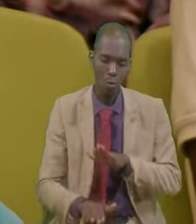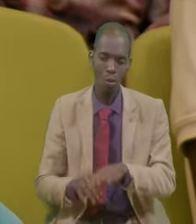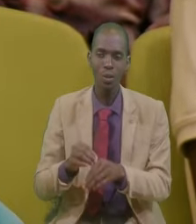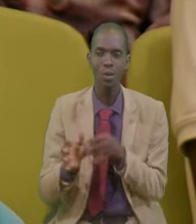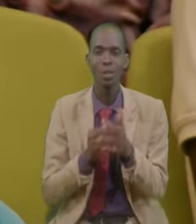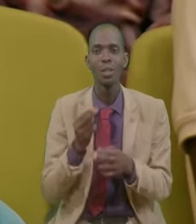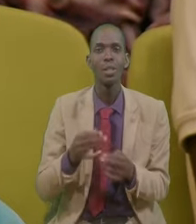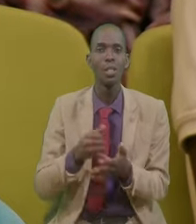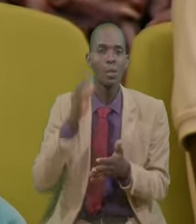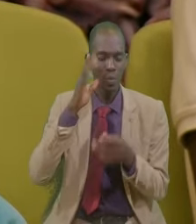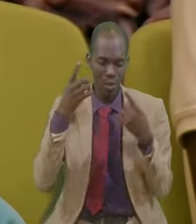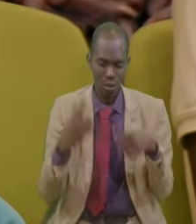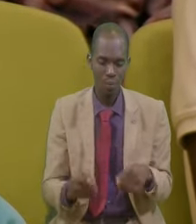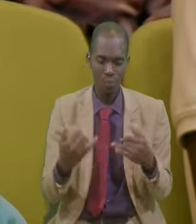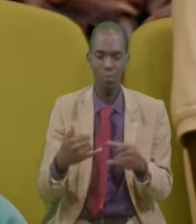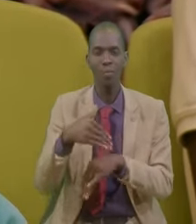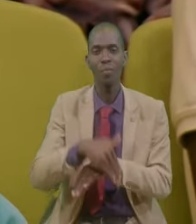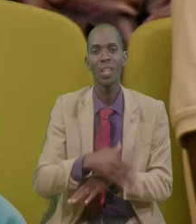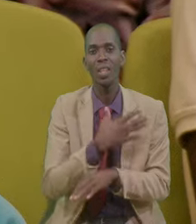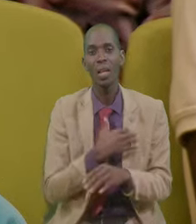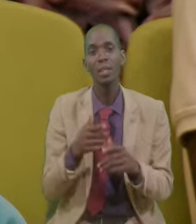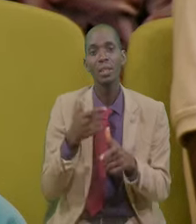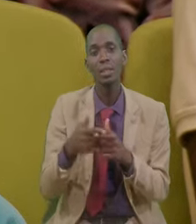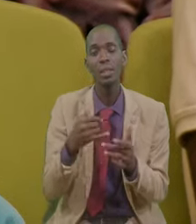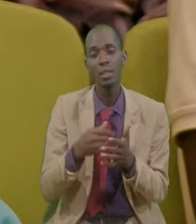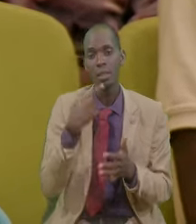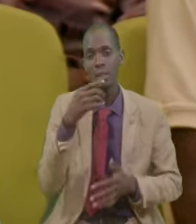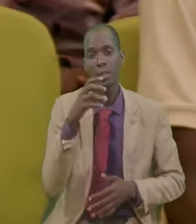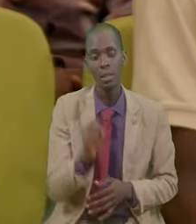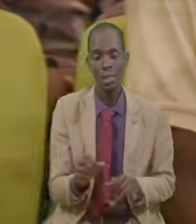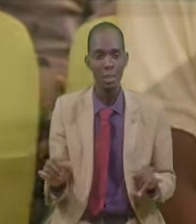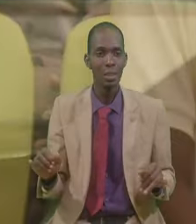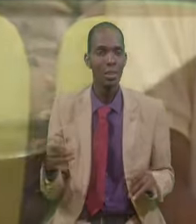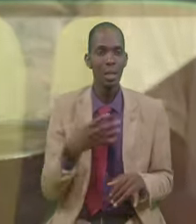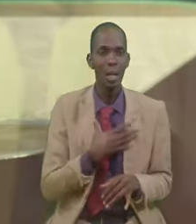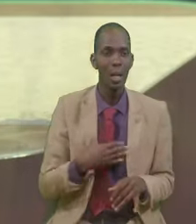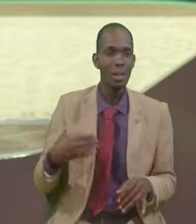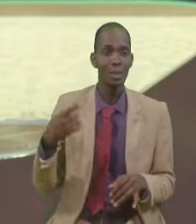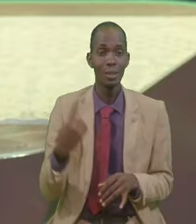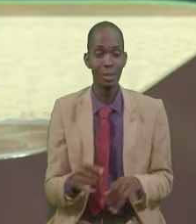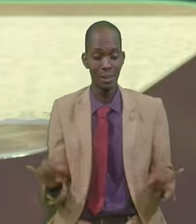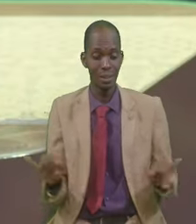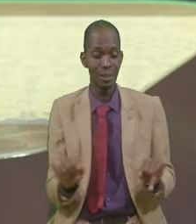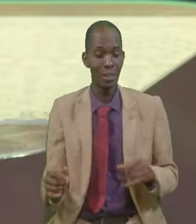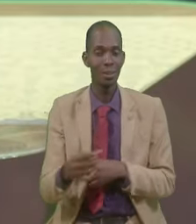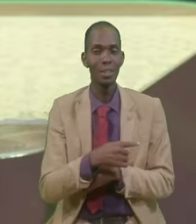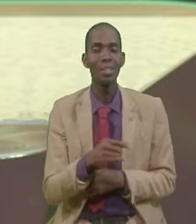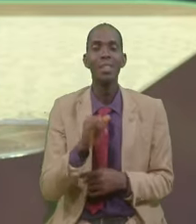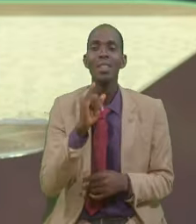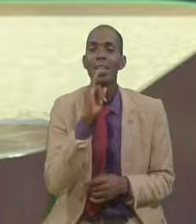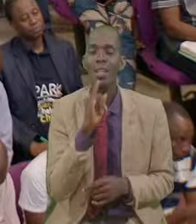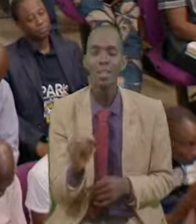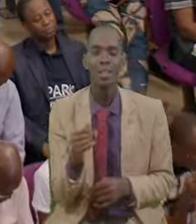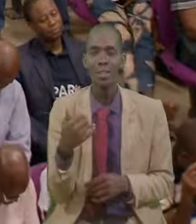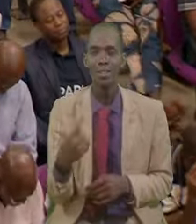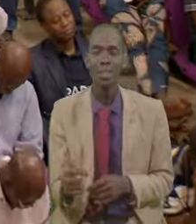will happen tonight. And then it says, and the same day was the Sabbath day. That means the day